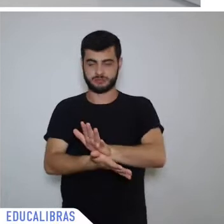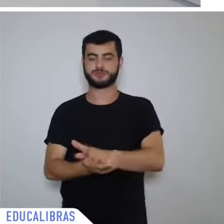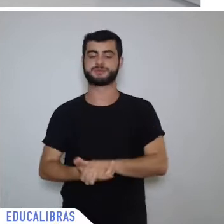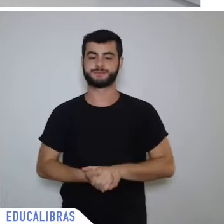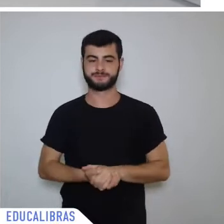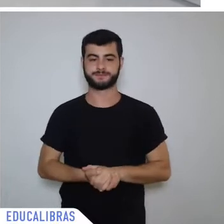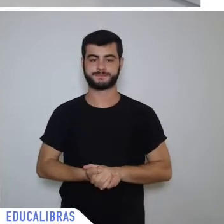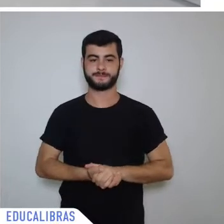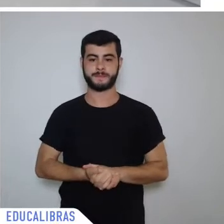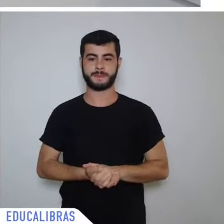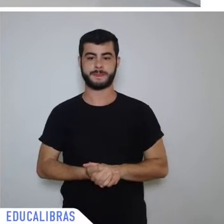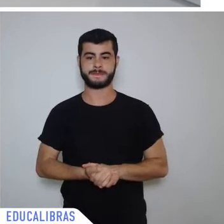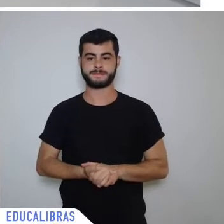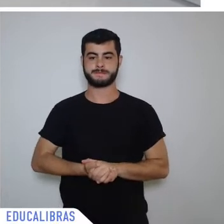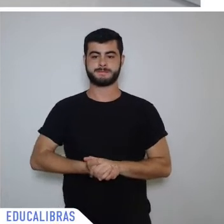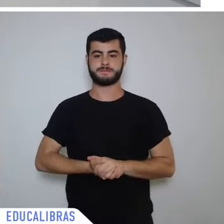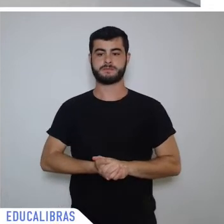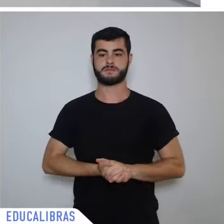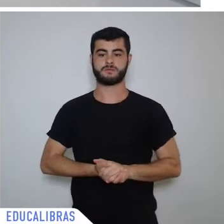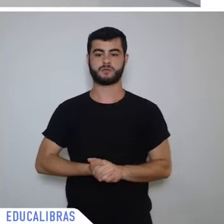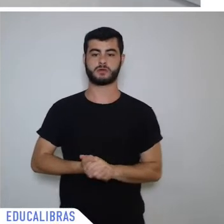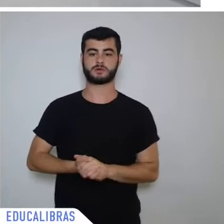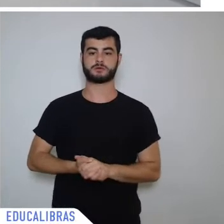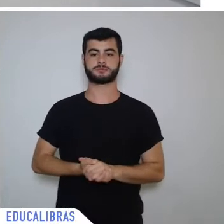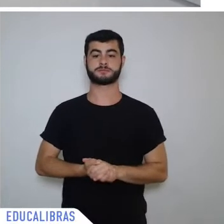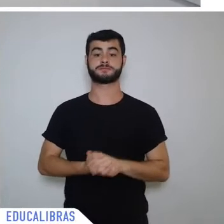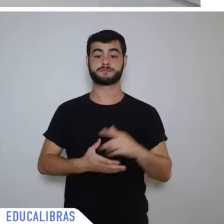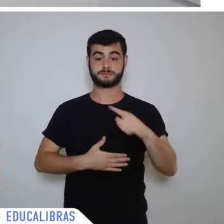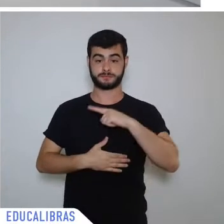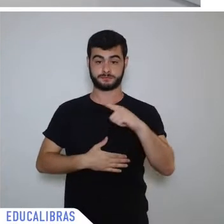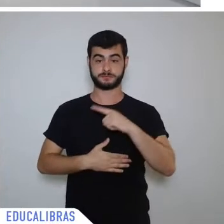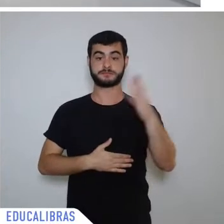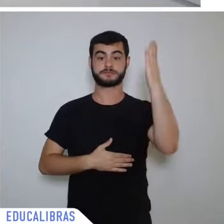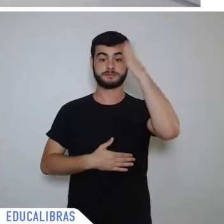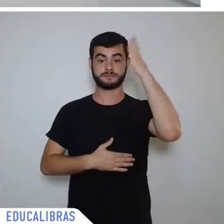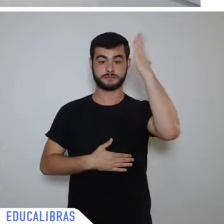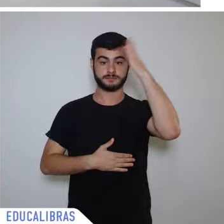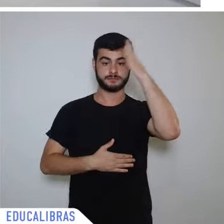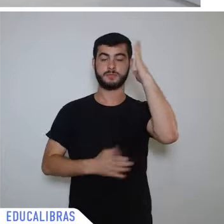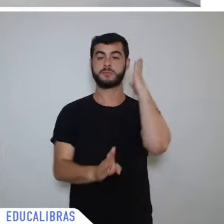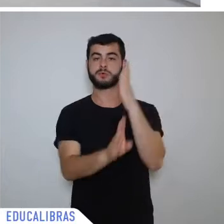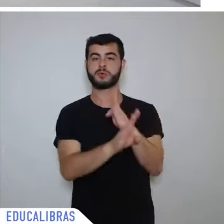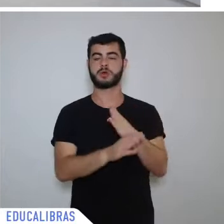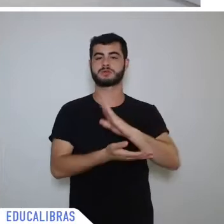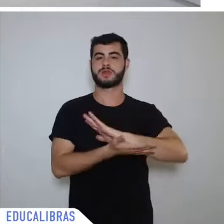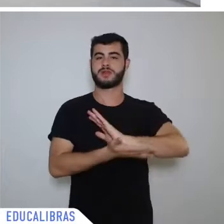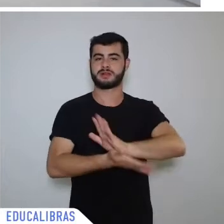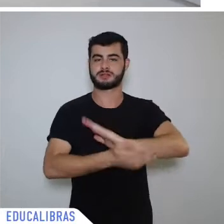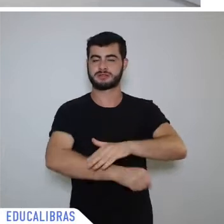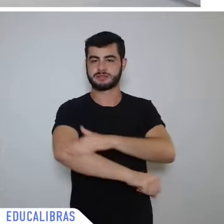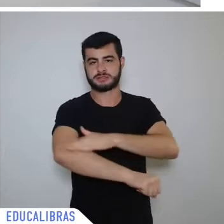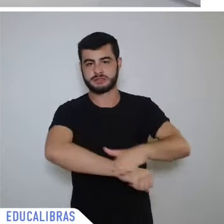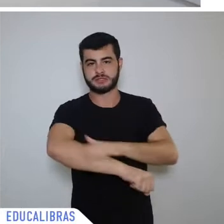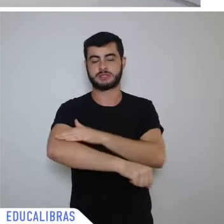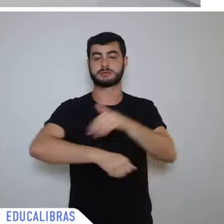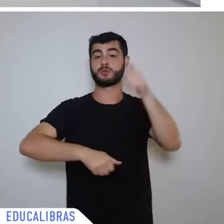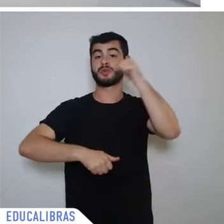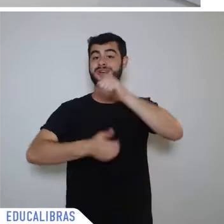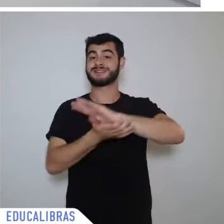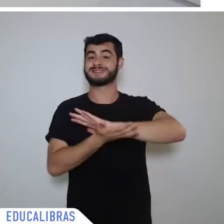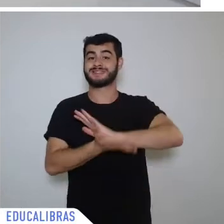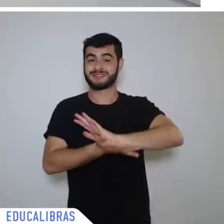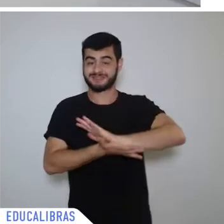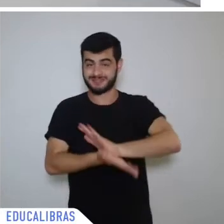And this is being faced by the Brazilian black female community in Brazil these days. Black